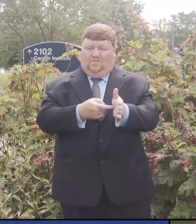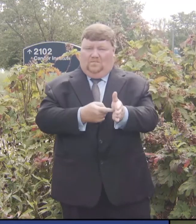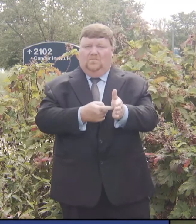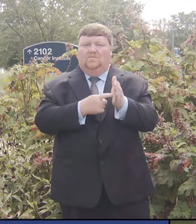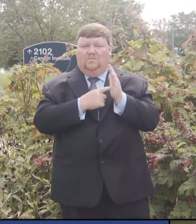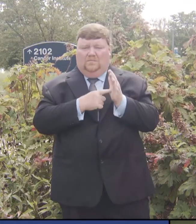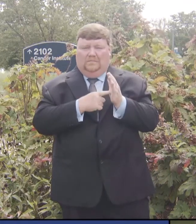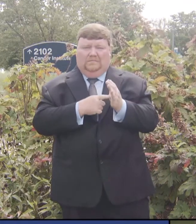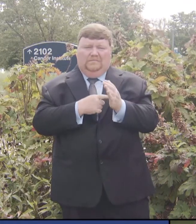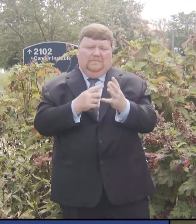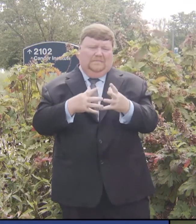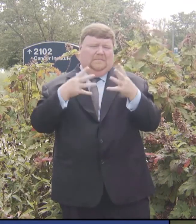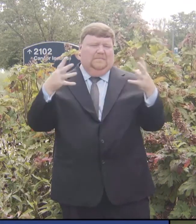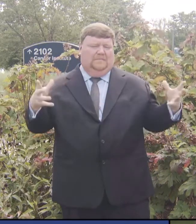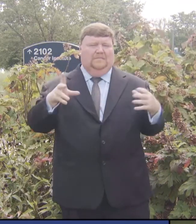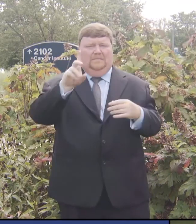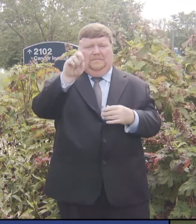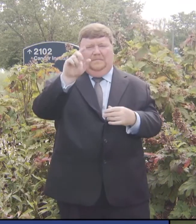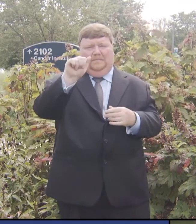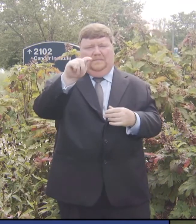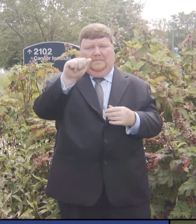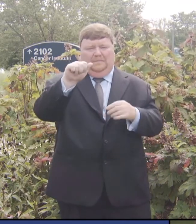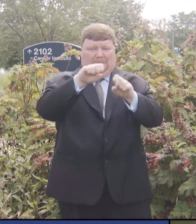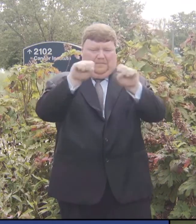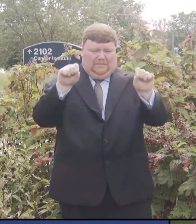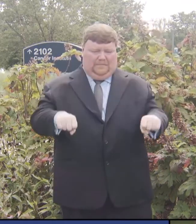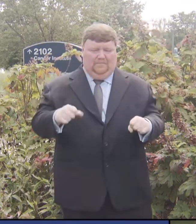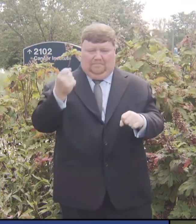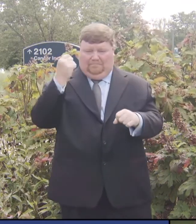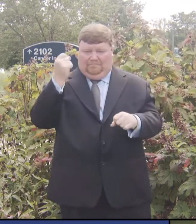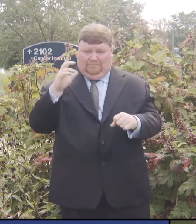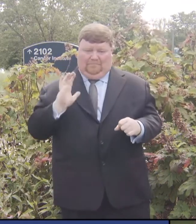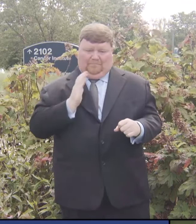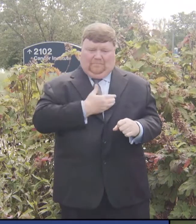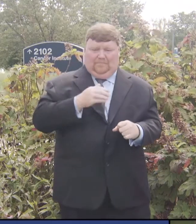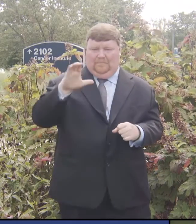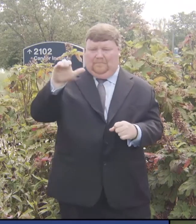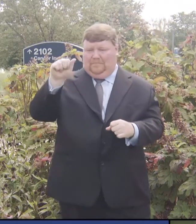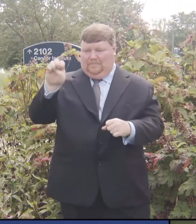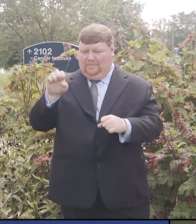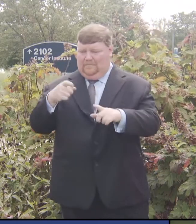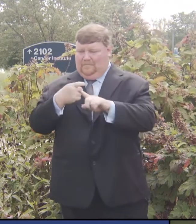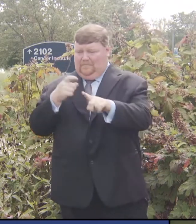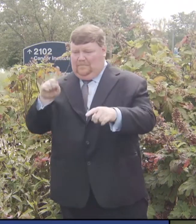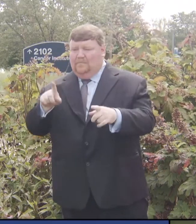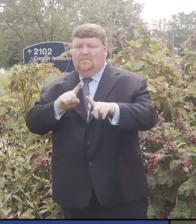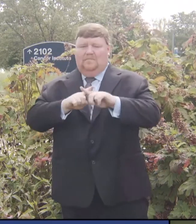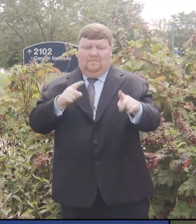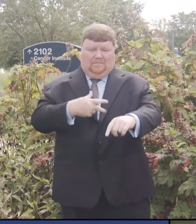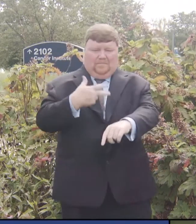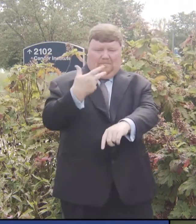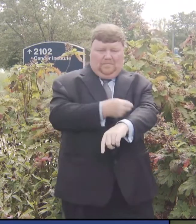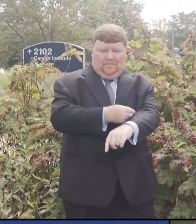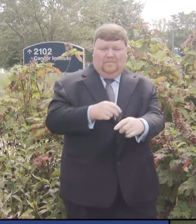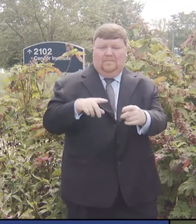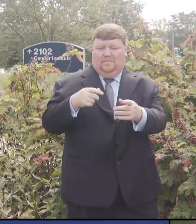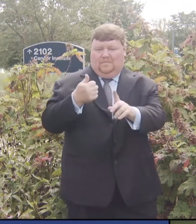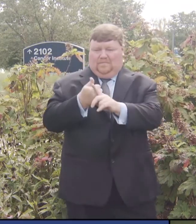a multitude of data systems. And so not only understanding where our cases are, but also what the vaccination status of